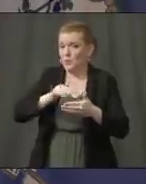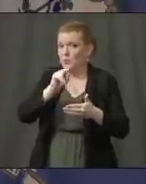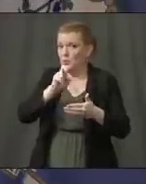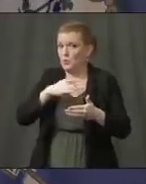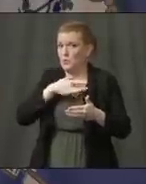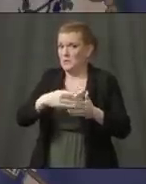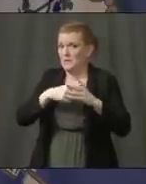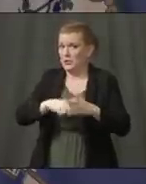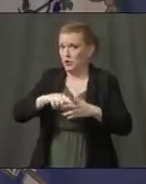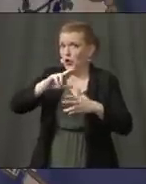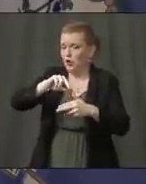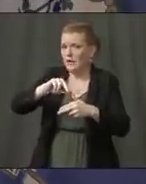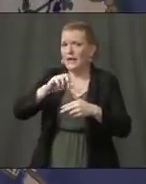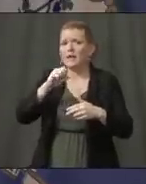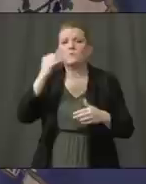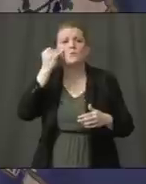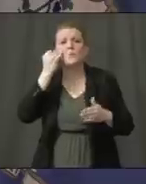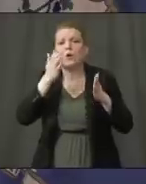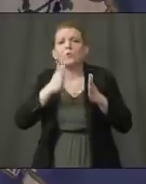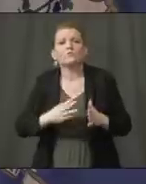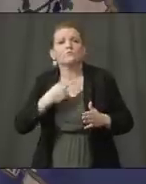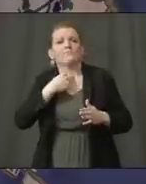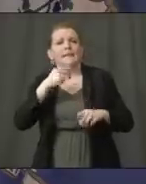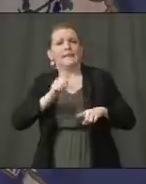somebody can't shelter in their home?